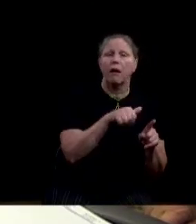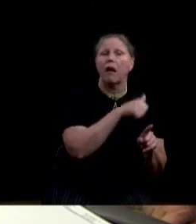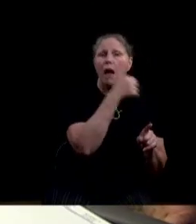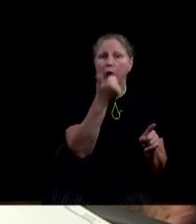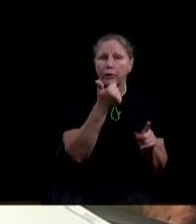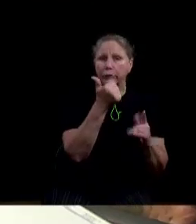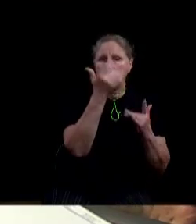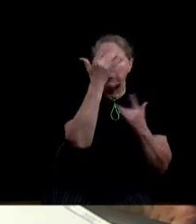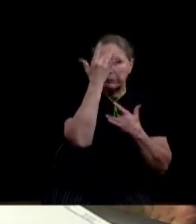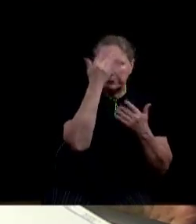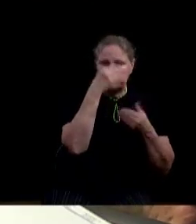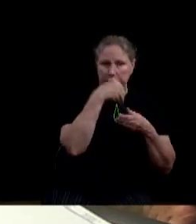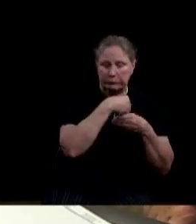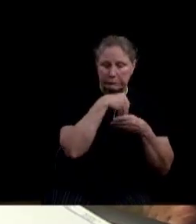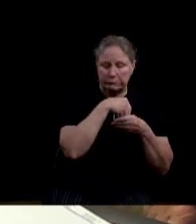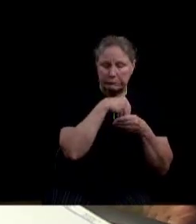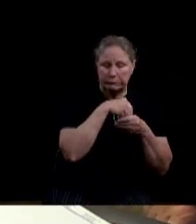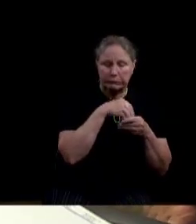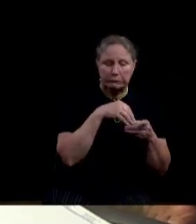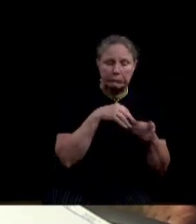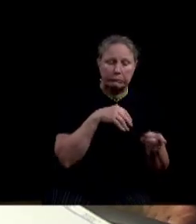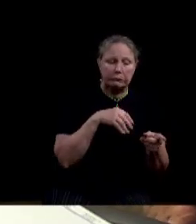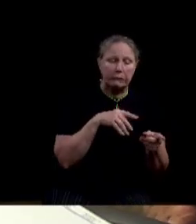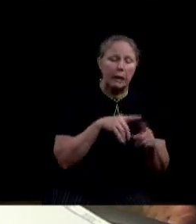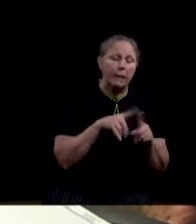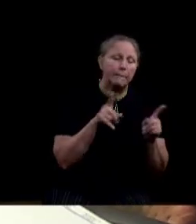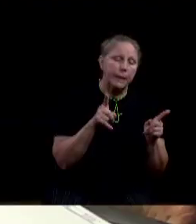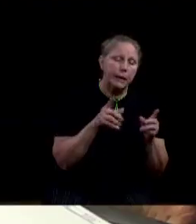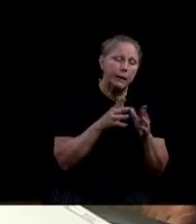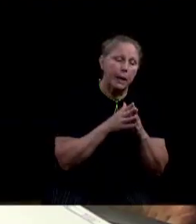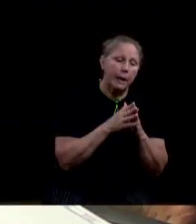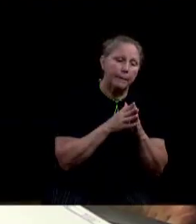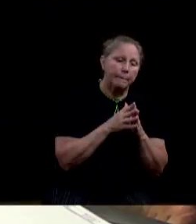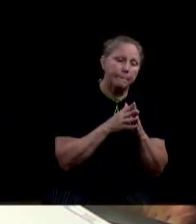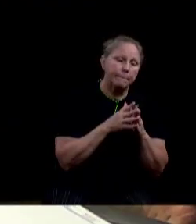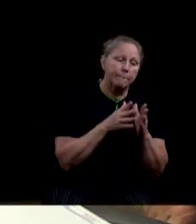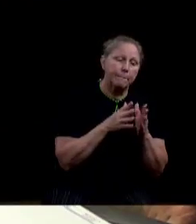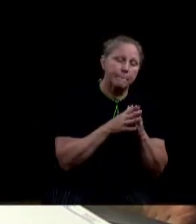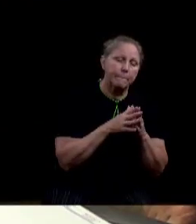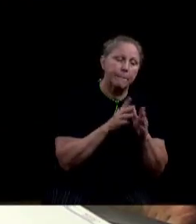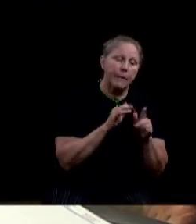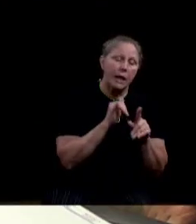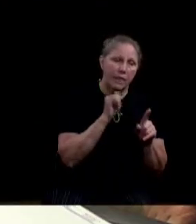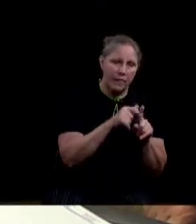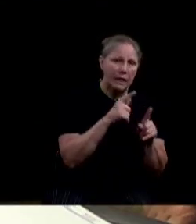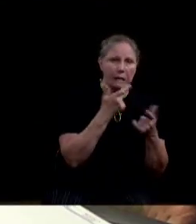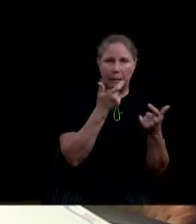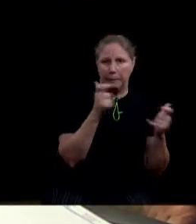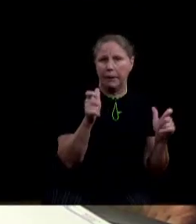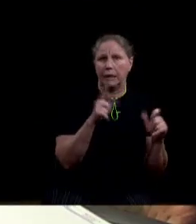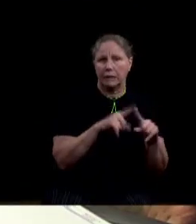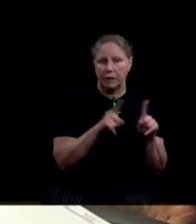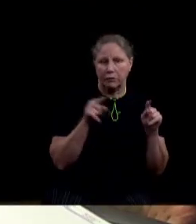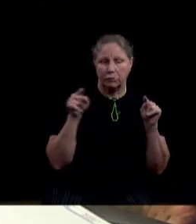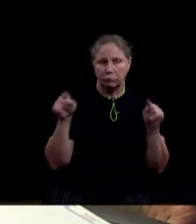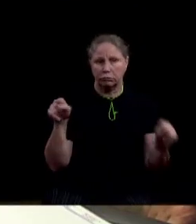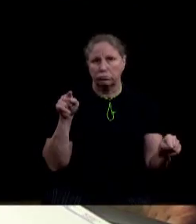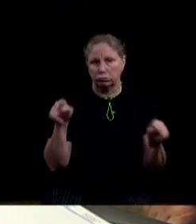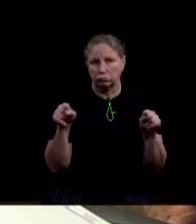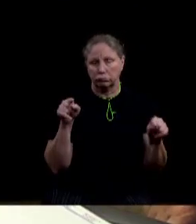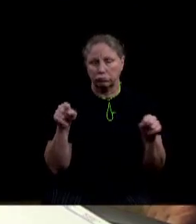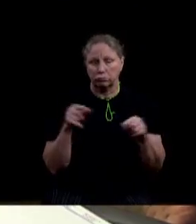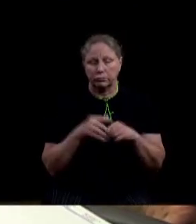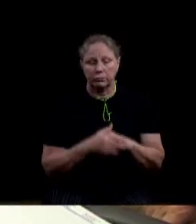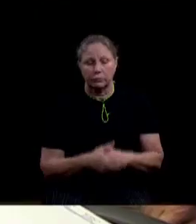But that to me is the major difference between the two. Thank you, Dr.